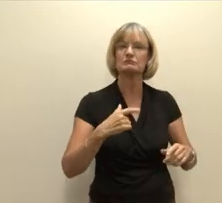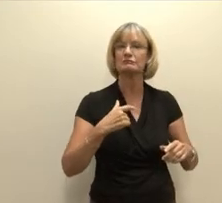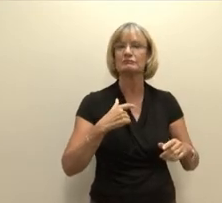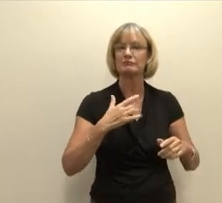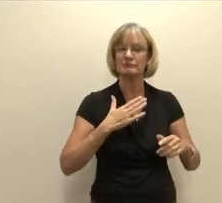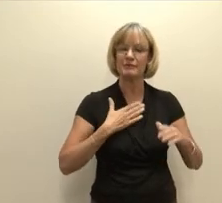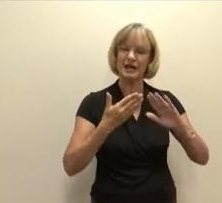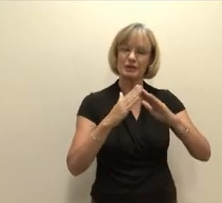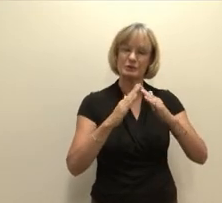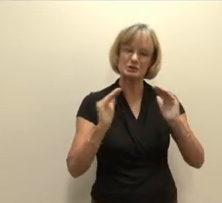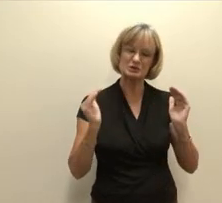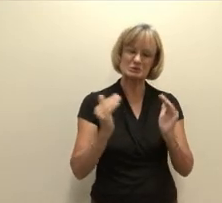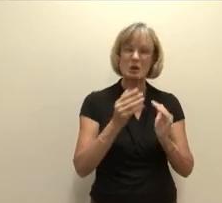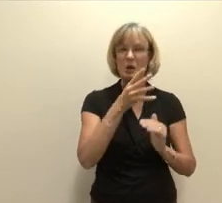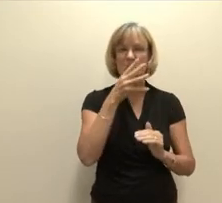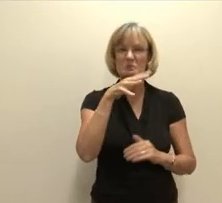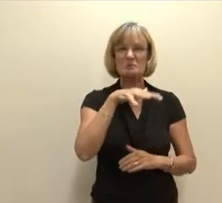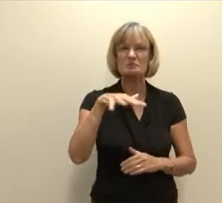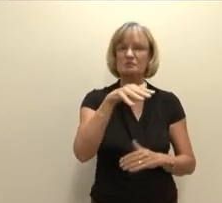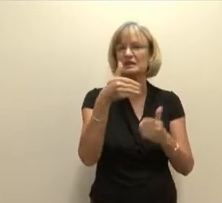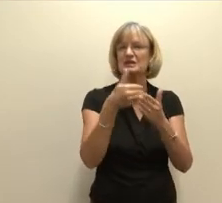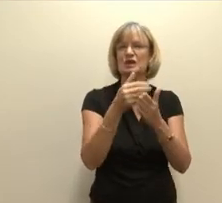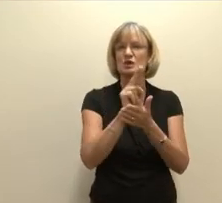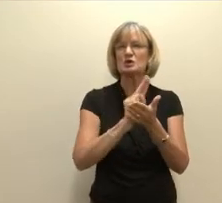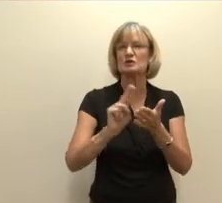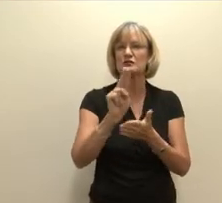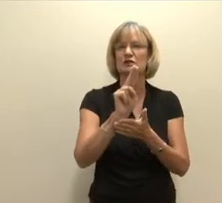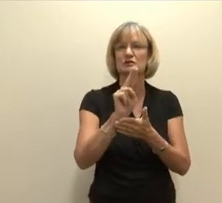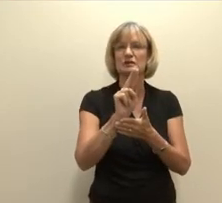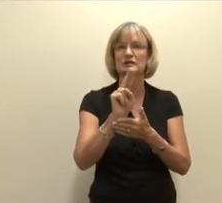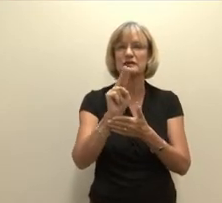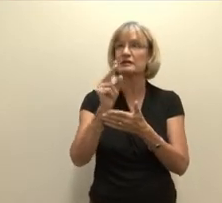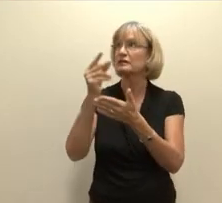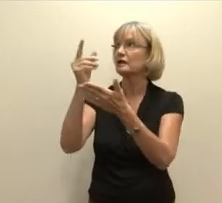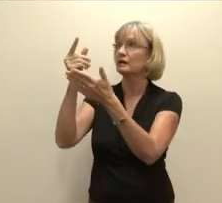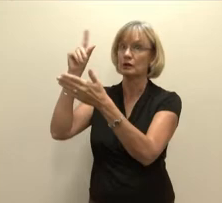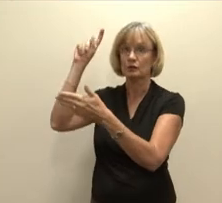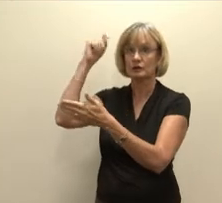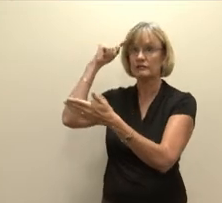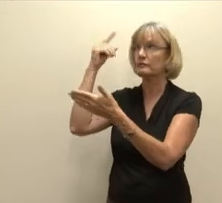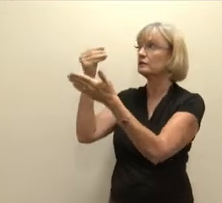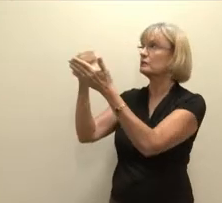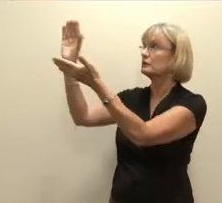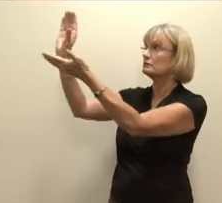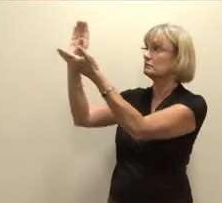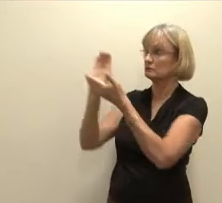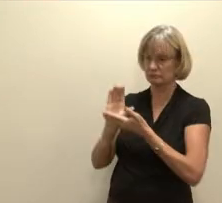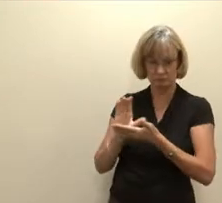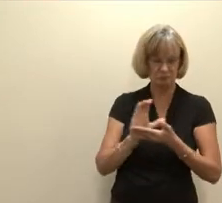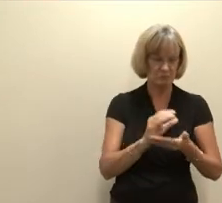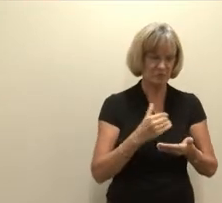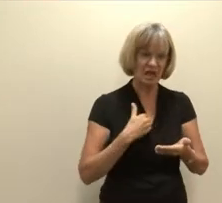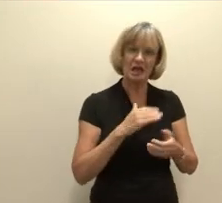rural community close enough to a university that got one of those grants. They had all the people they needed